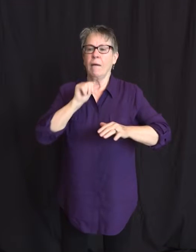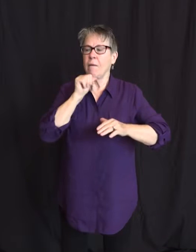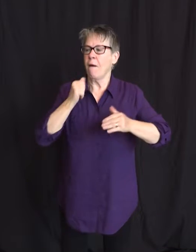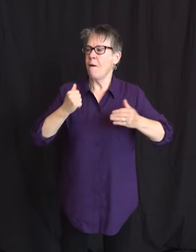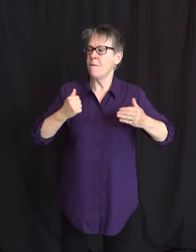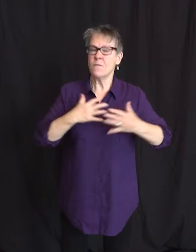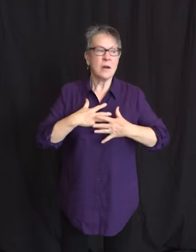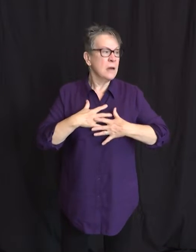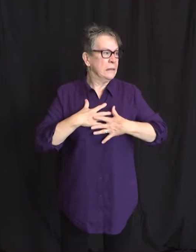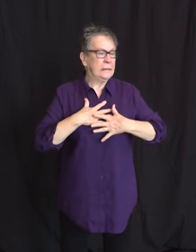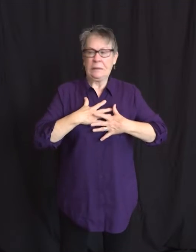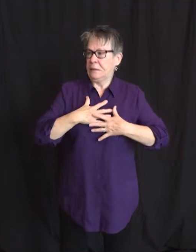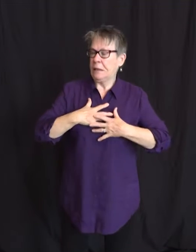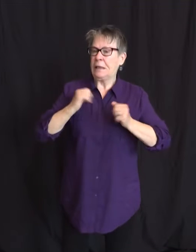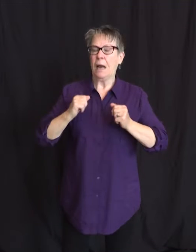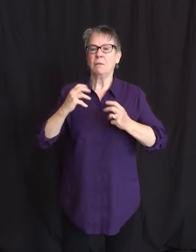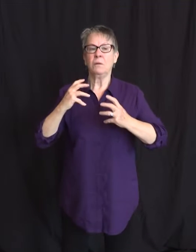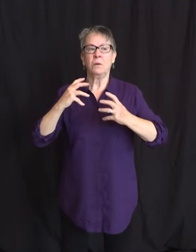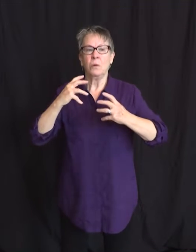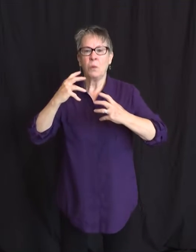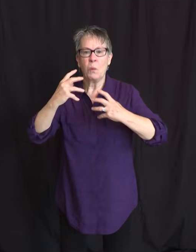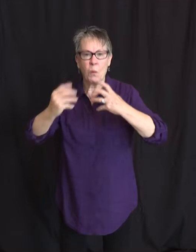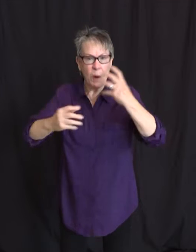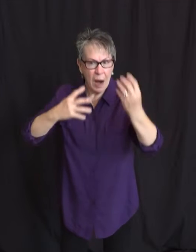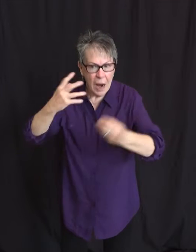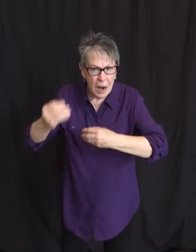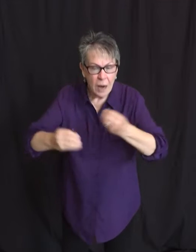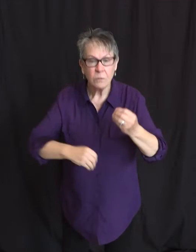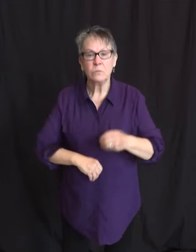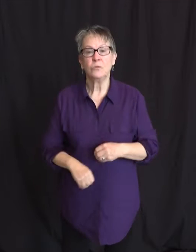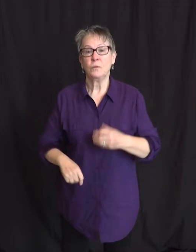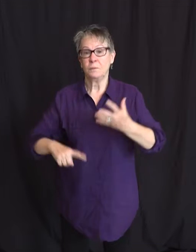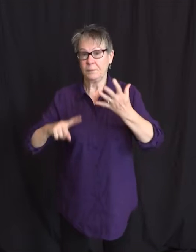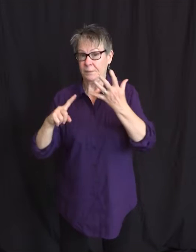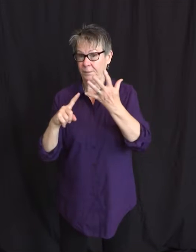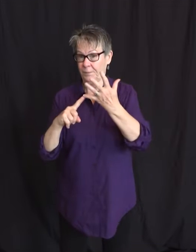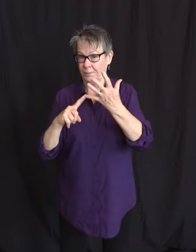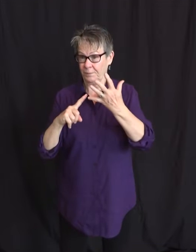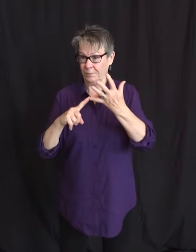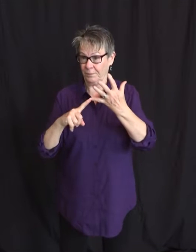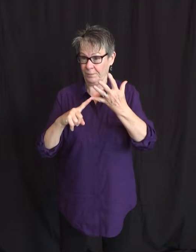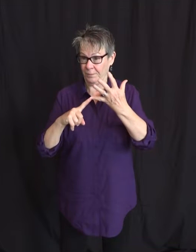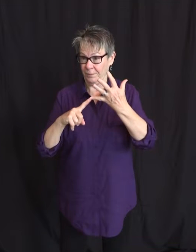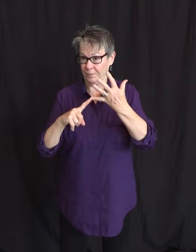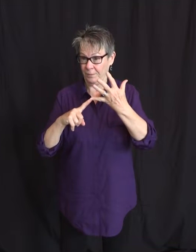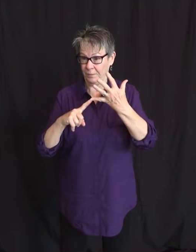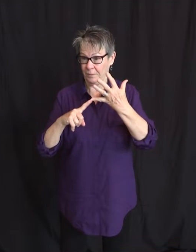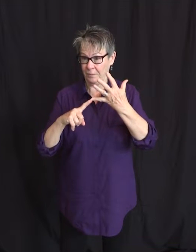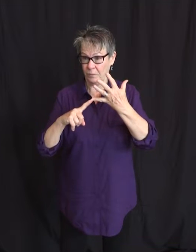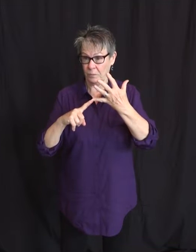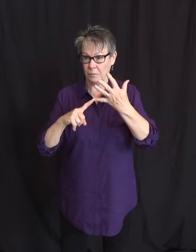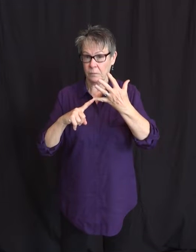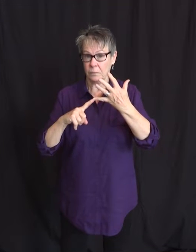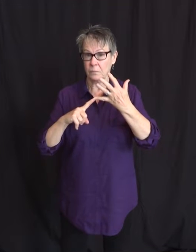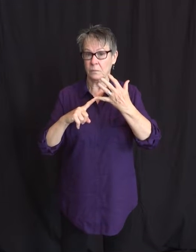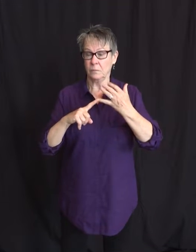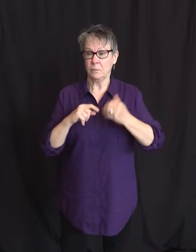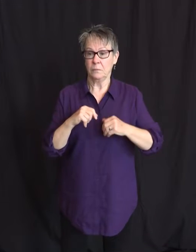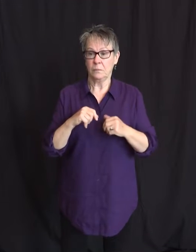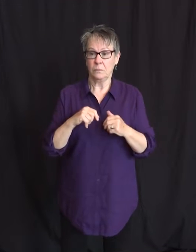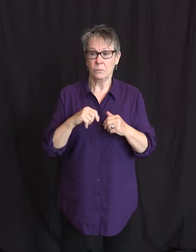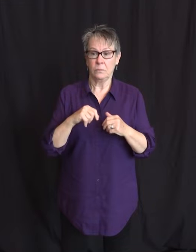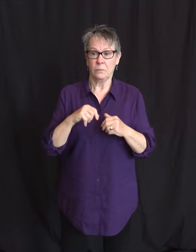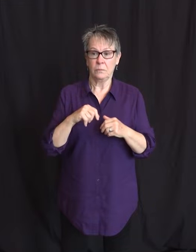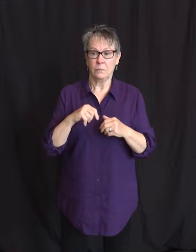responsibly. And that is our 5th principle. To guide this process tomorrow, I will be announcing the formation and the members of